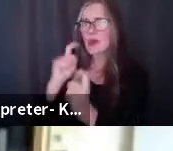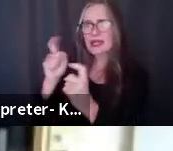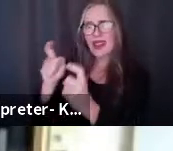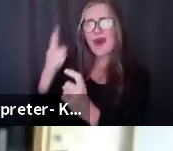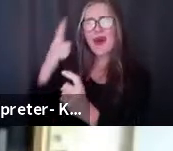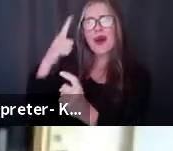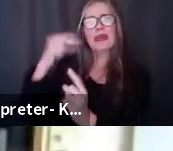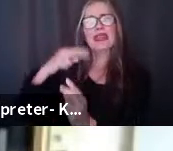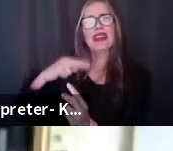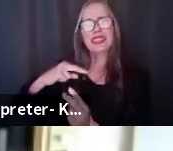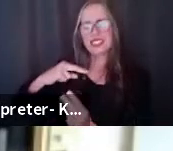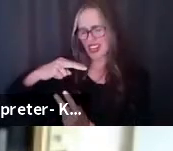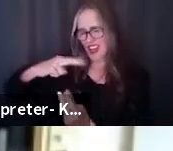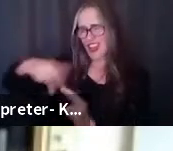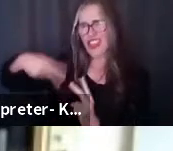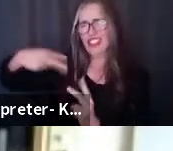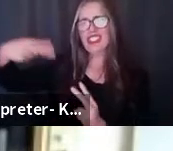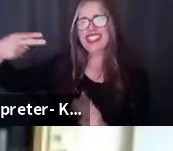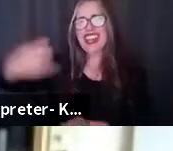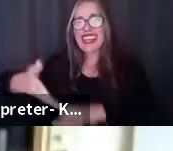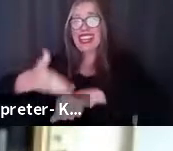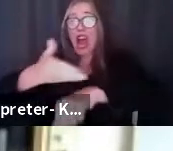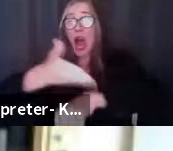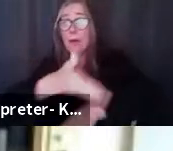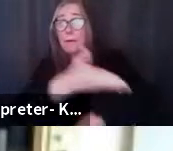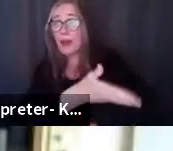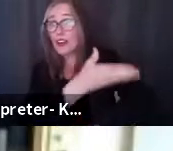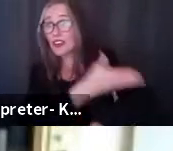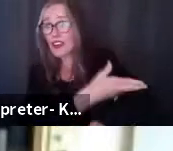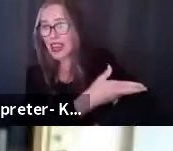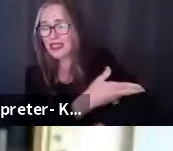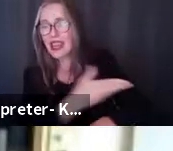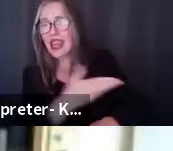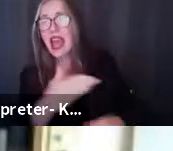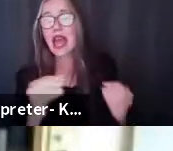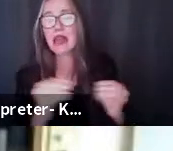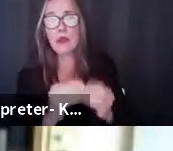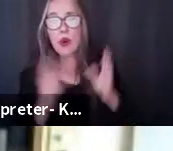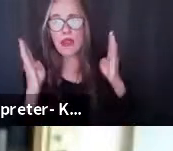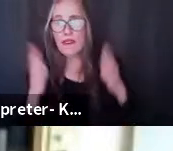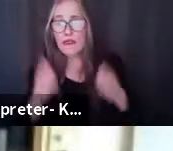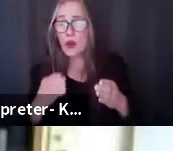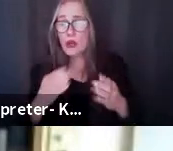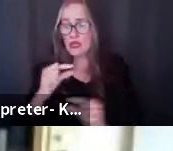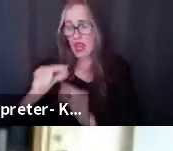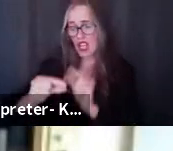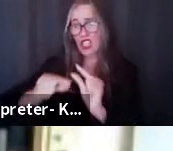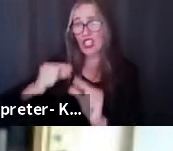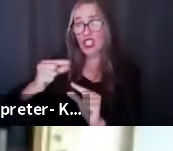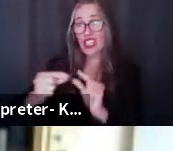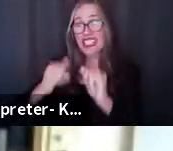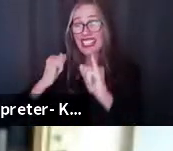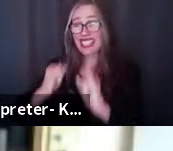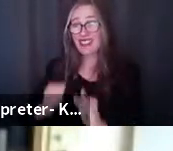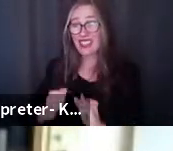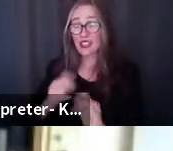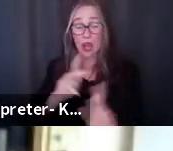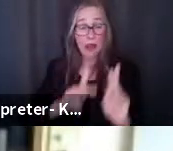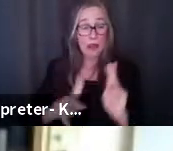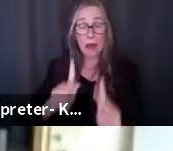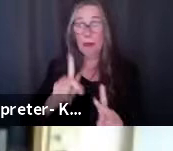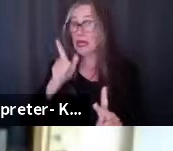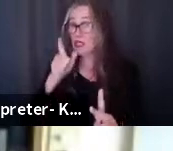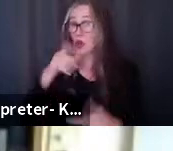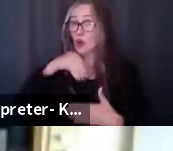their genetic upgrades and then on a broader level the focus on genes and on the individuals and populations who carry